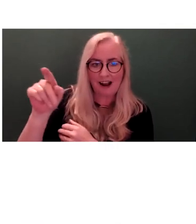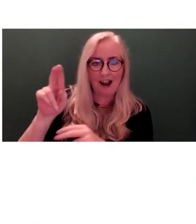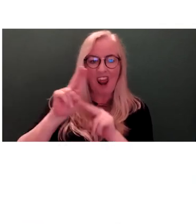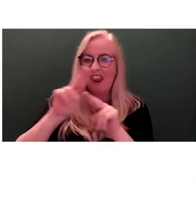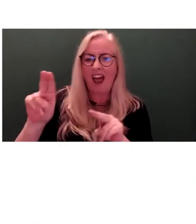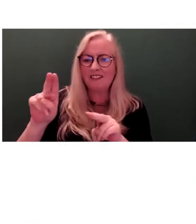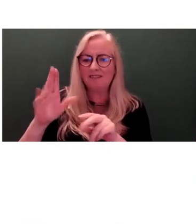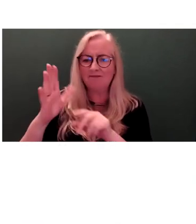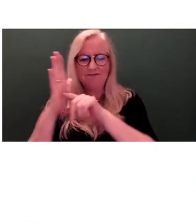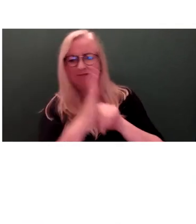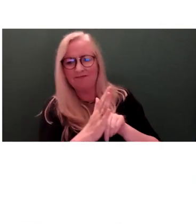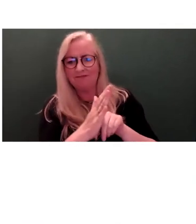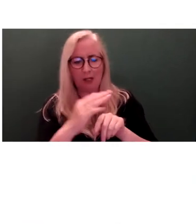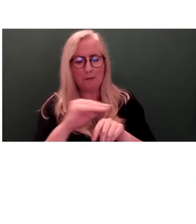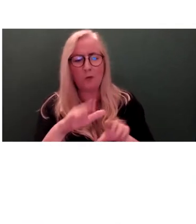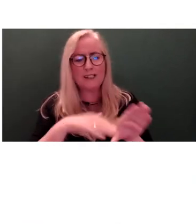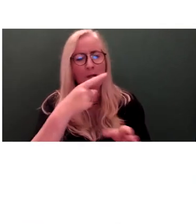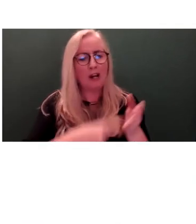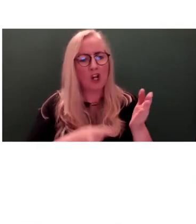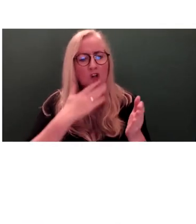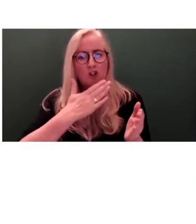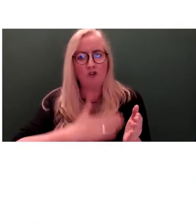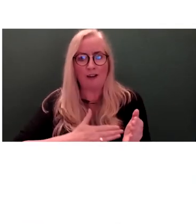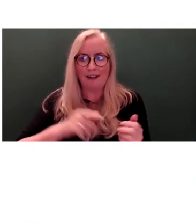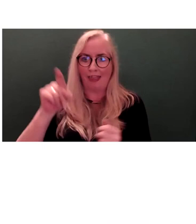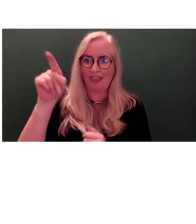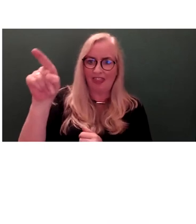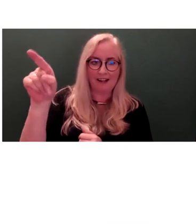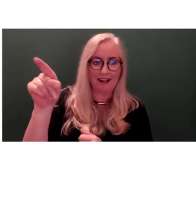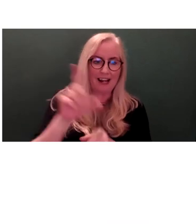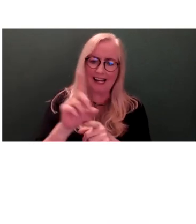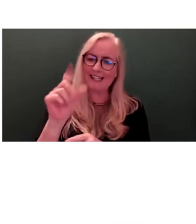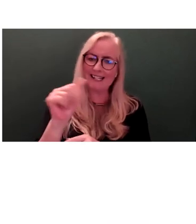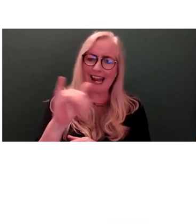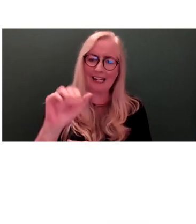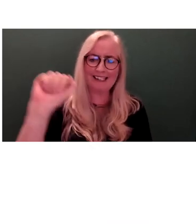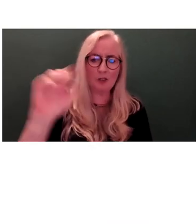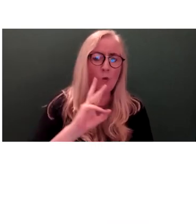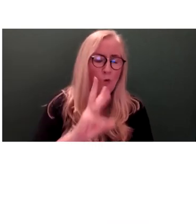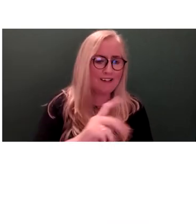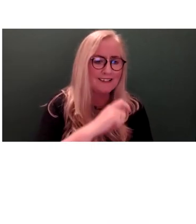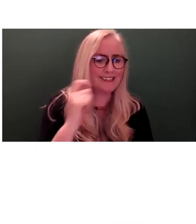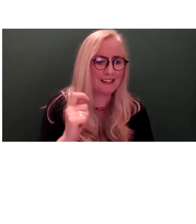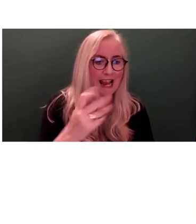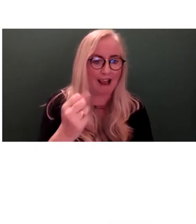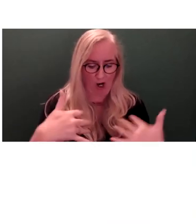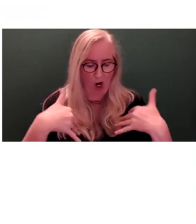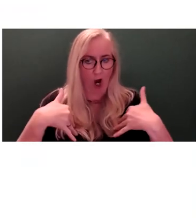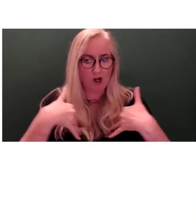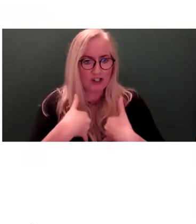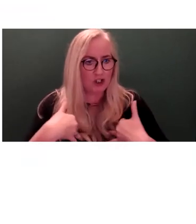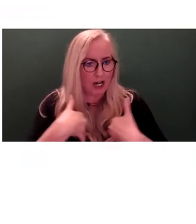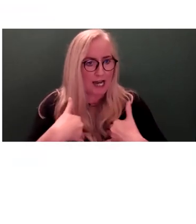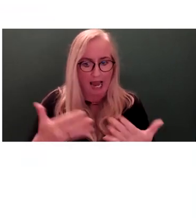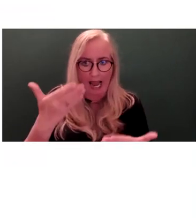with disabilities or anything like that. It's just they you know, to take Danny's words, there seems to be a sort of a, you know, a concern and a fear about how are they